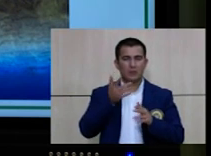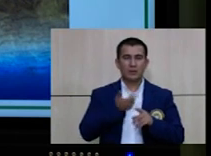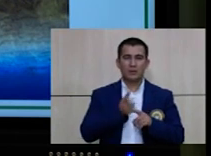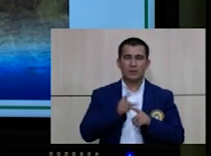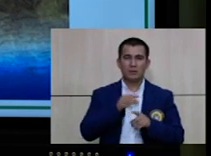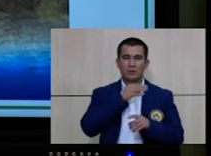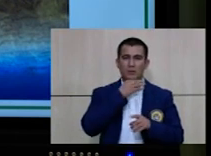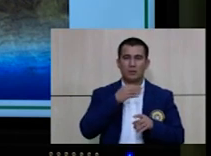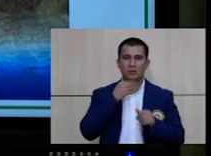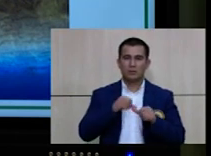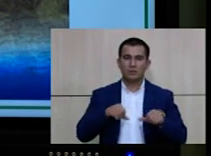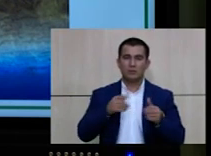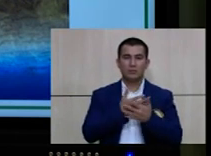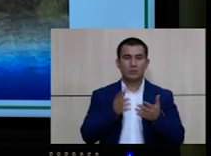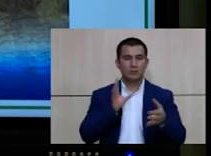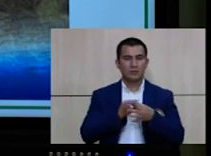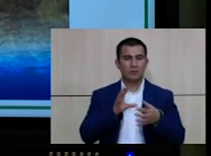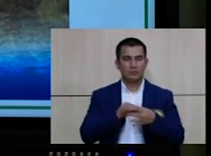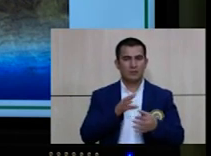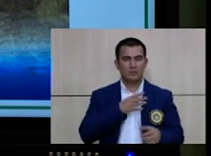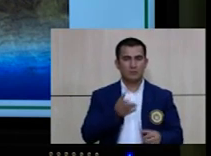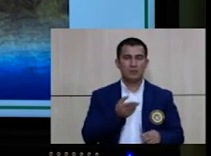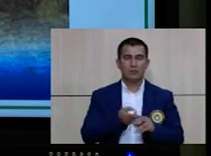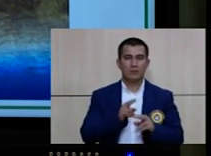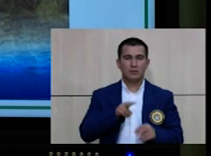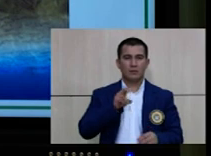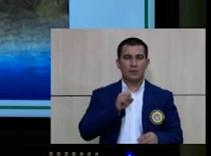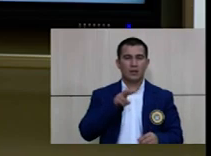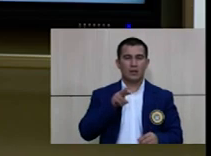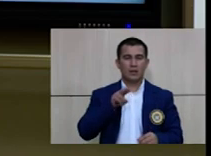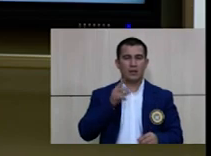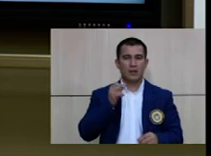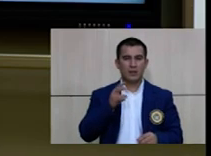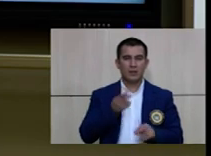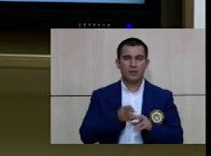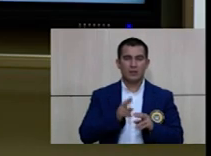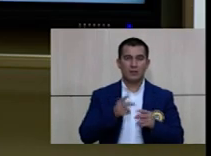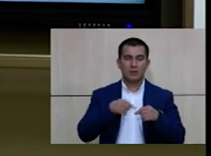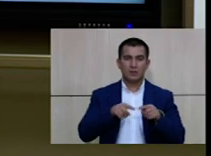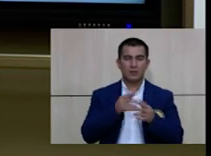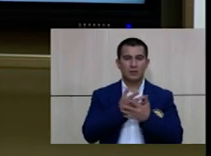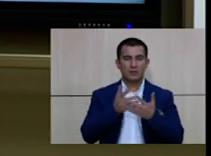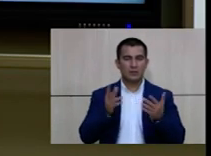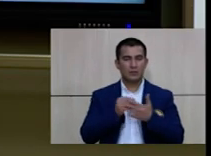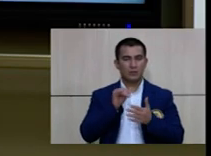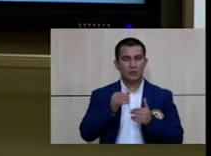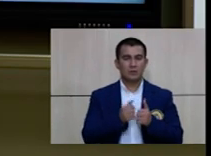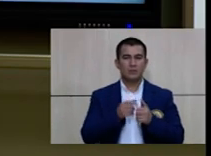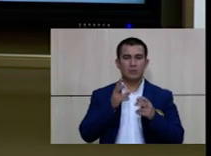davr yotqiziqlari orasida uchraydi. Paleogen va neogen davri yotqiziqlari